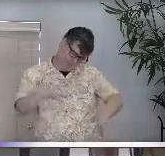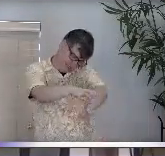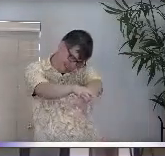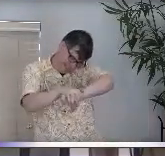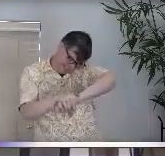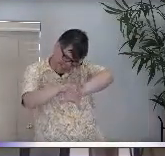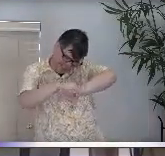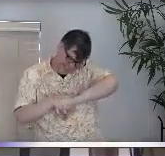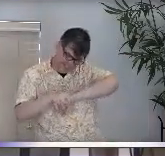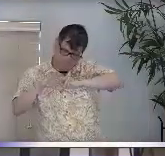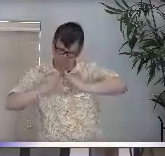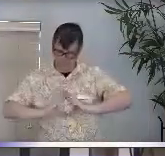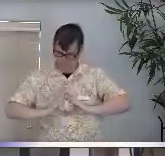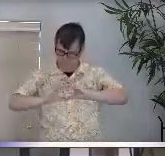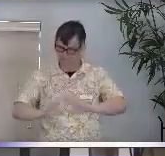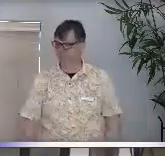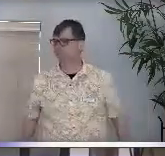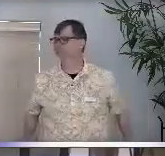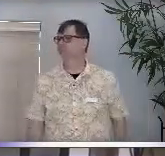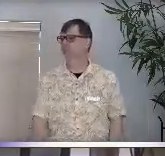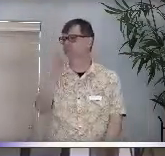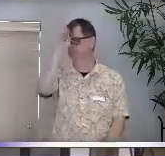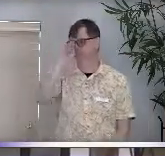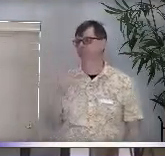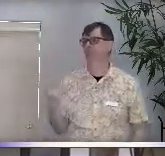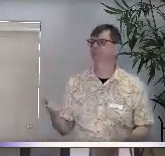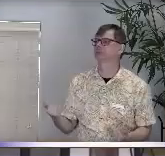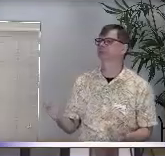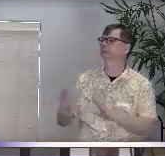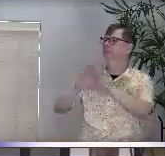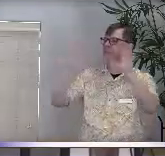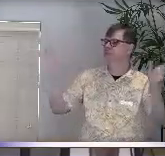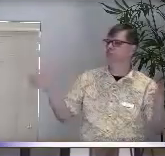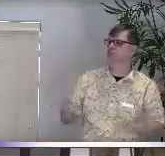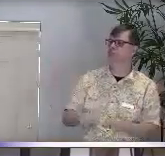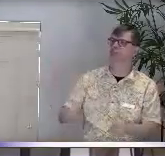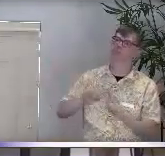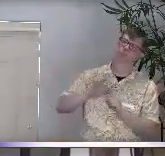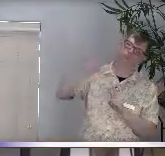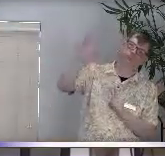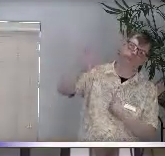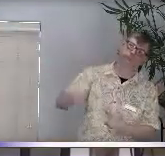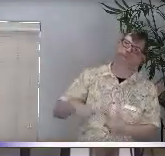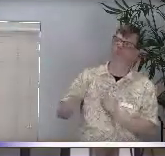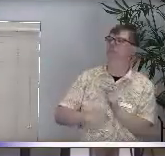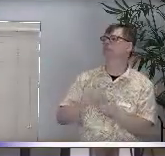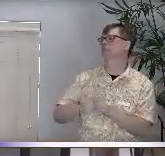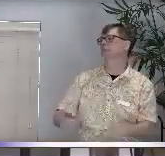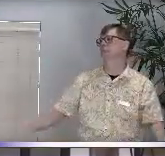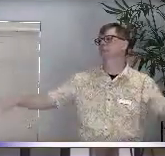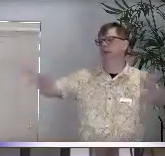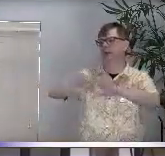Ooh, you're putting me in a box. And really what it was just trying to show us is how we make a choice, how we interact with